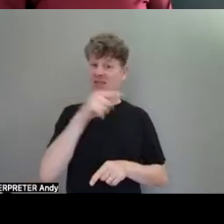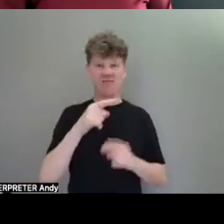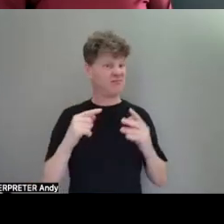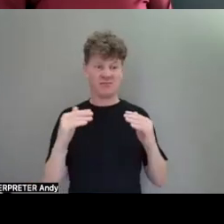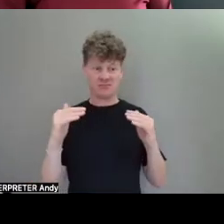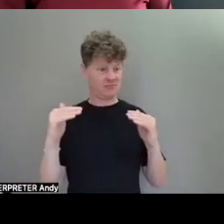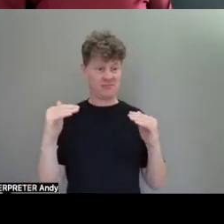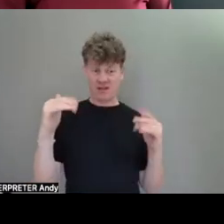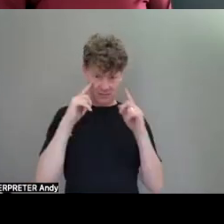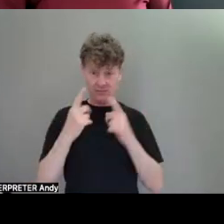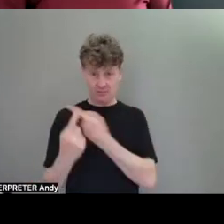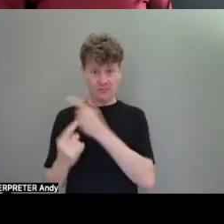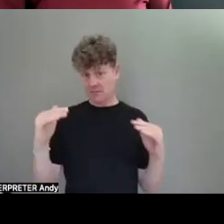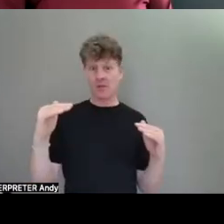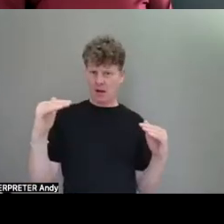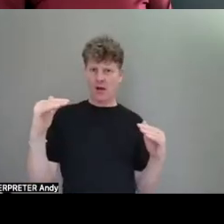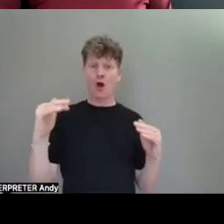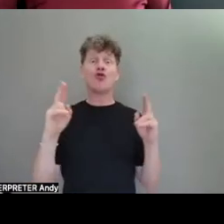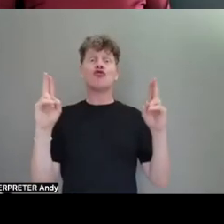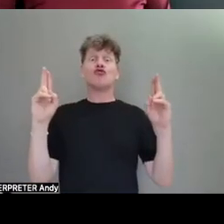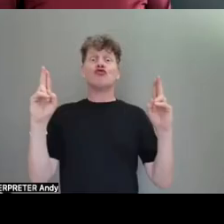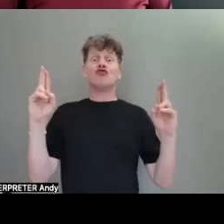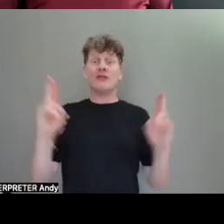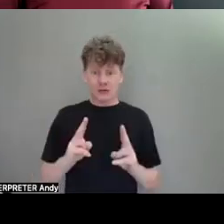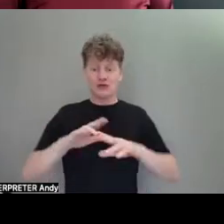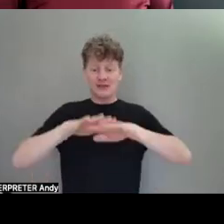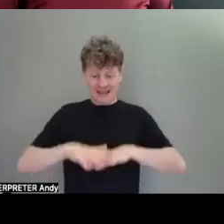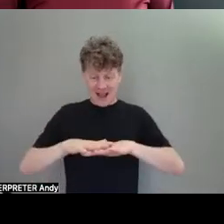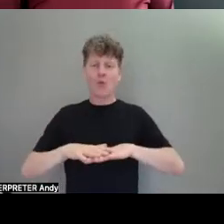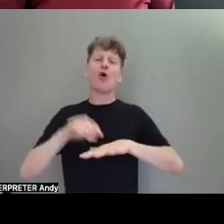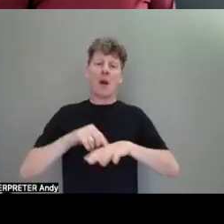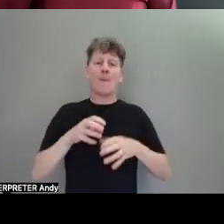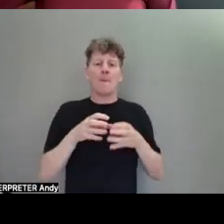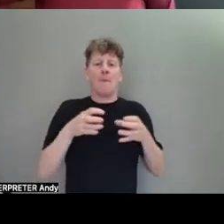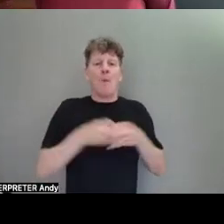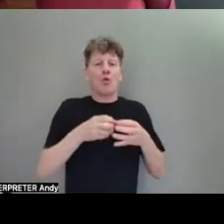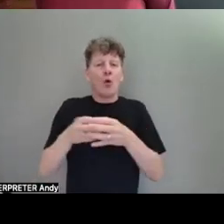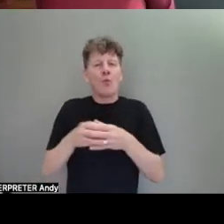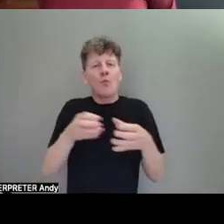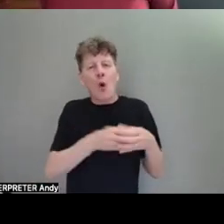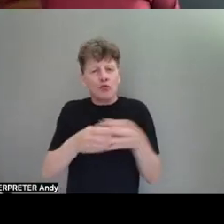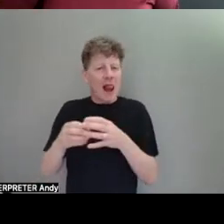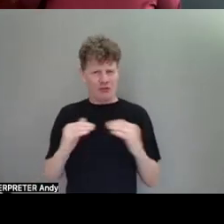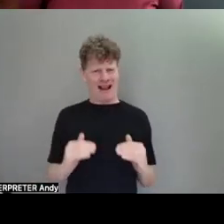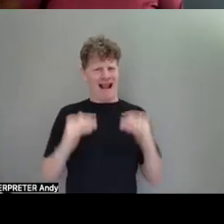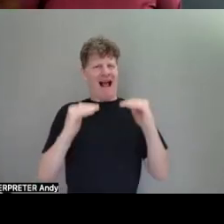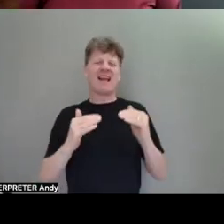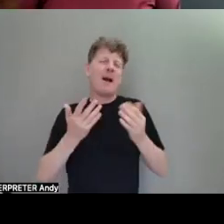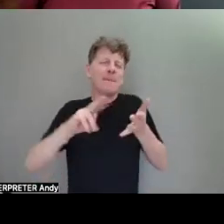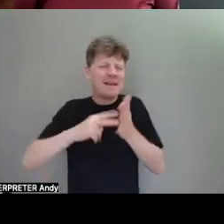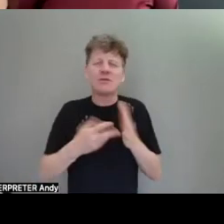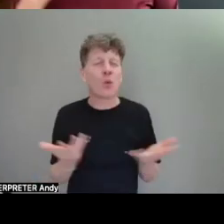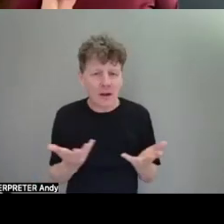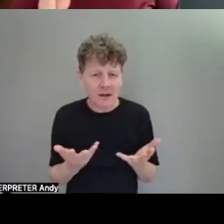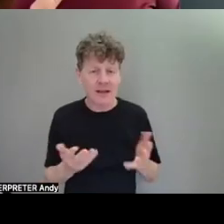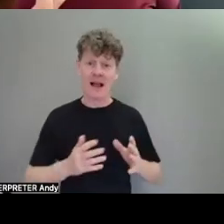in the reduced networks. So in practical terms, this means that signs in ASL